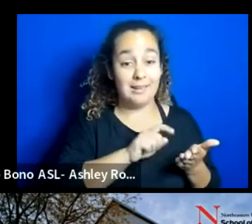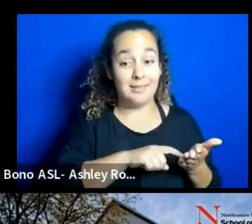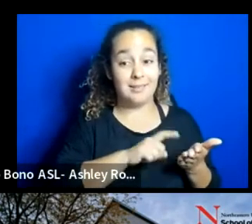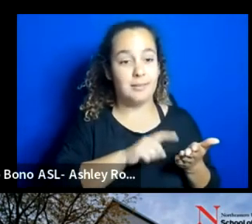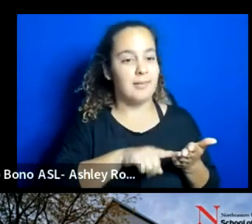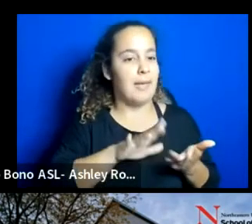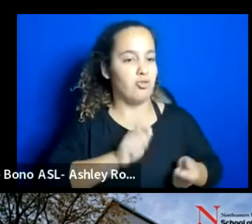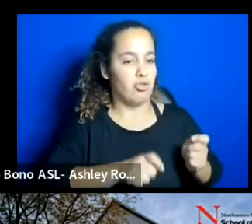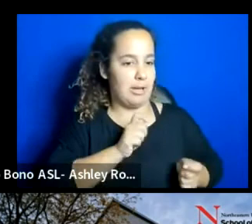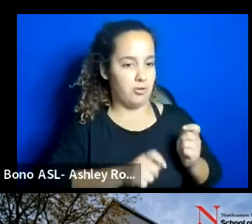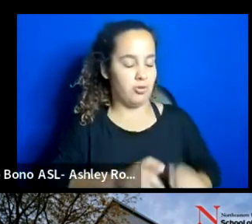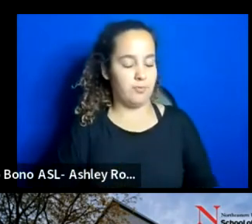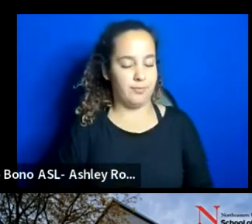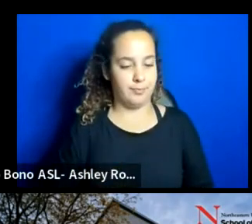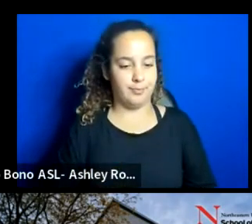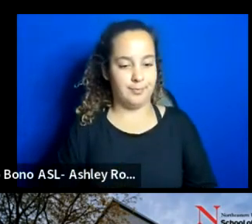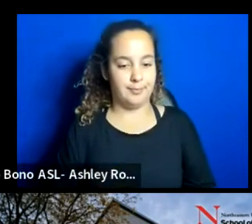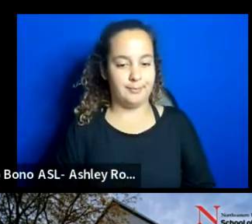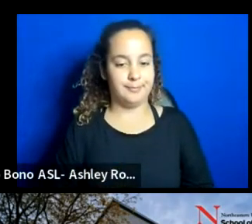shifted.